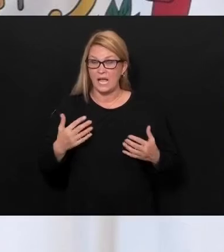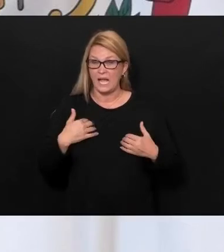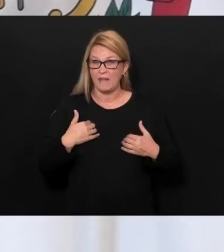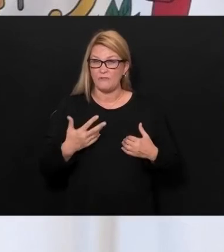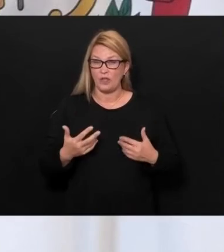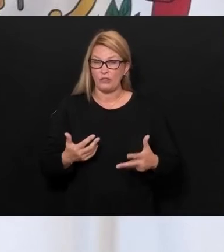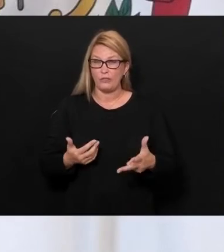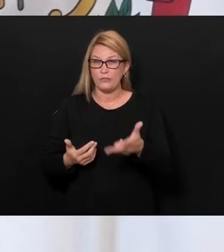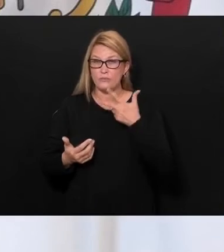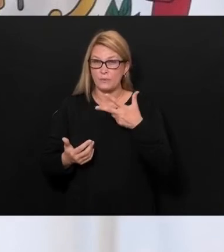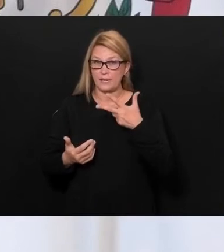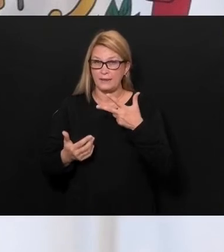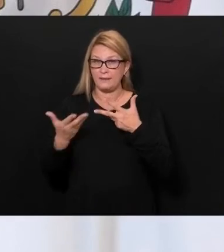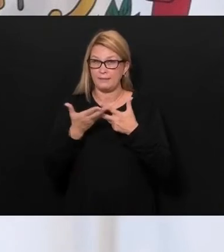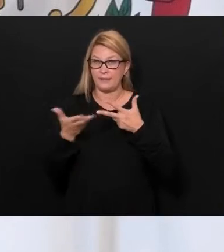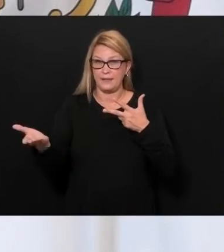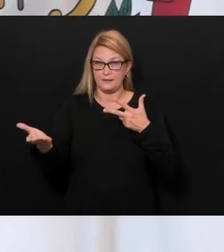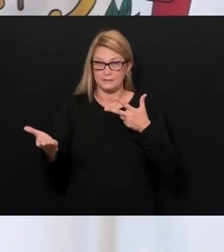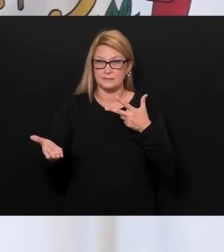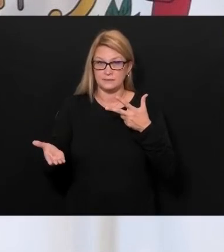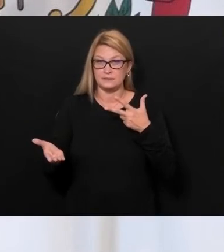things that are absolutely for certain.